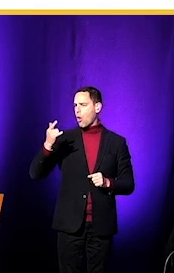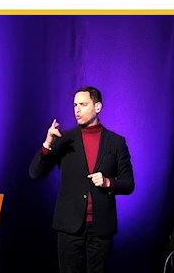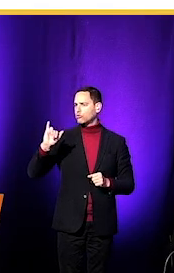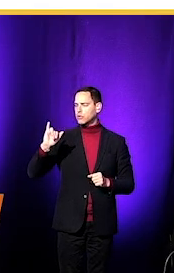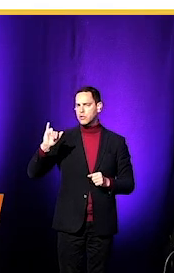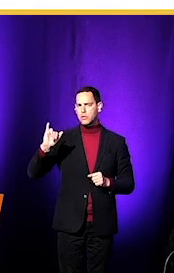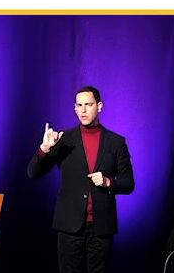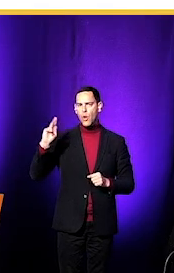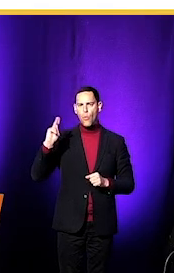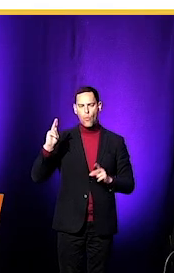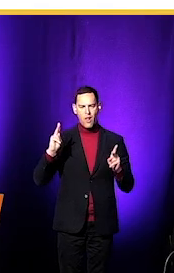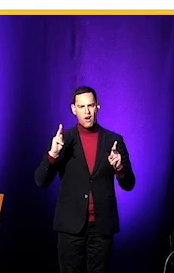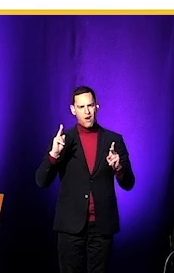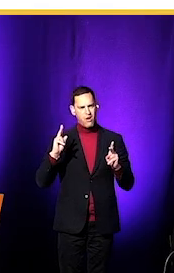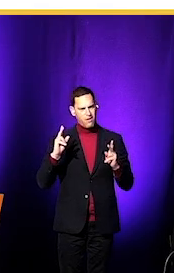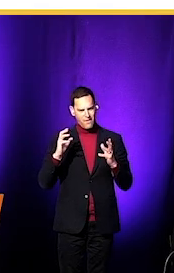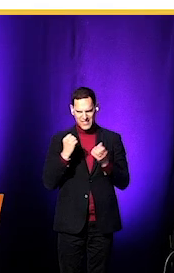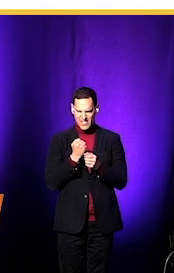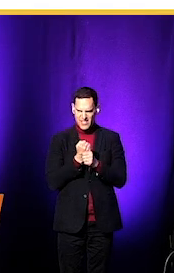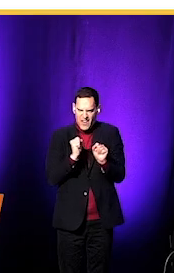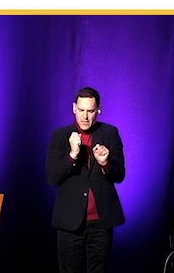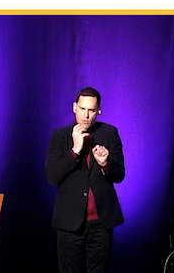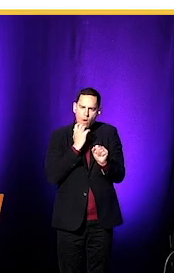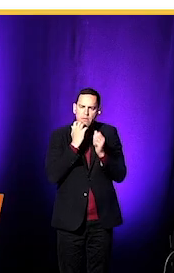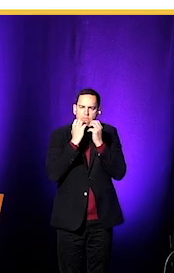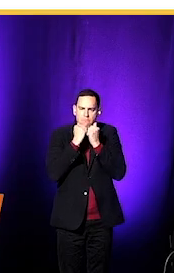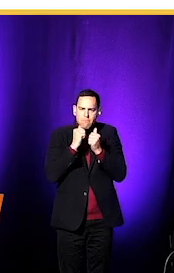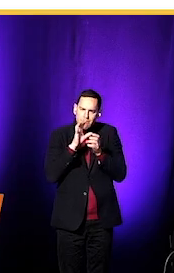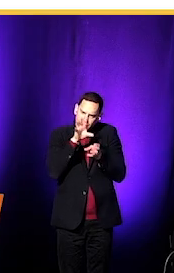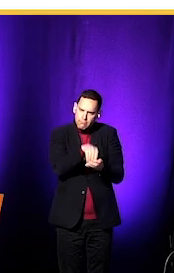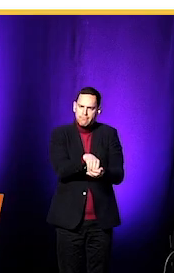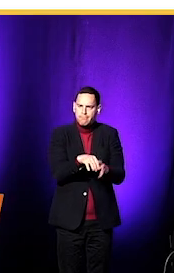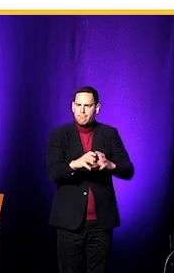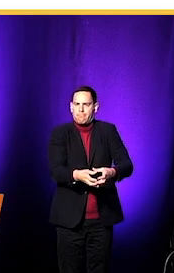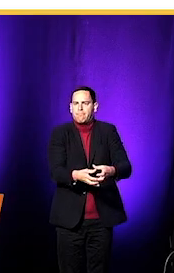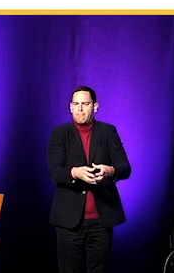inhabited-centered, people-centered, in which people felt safe.